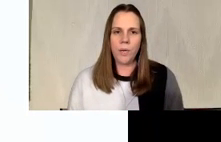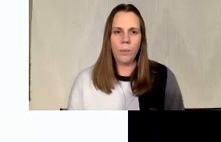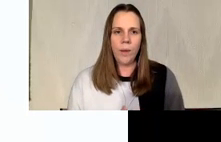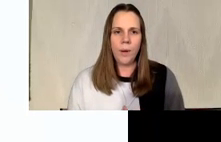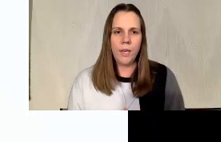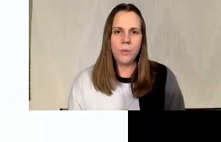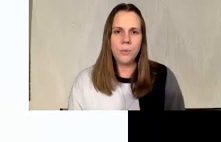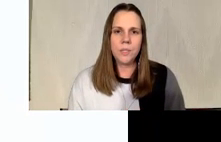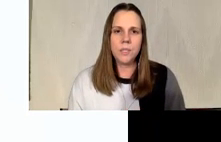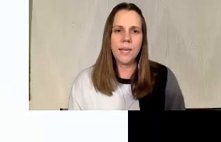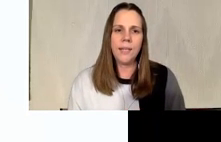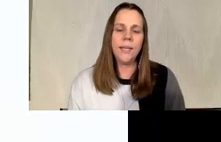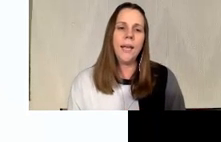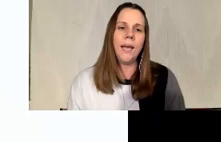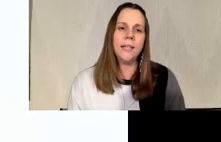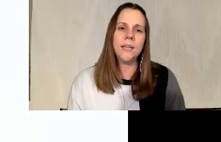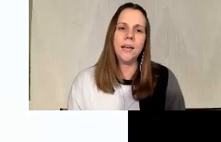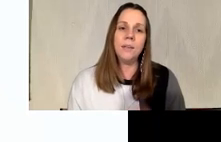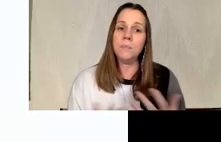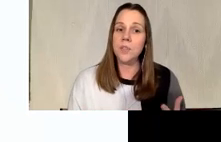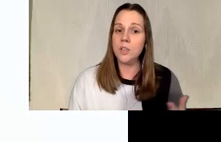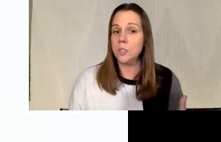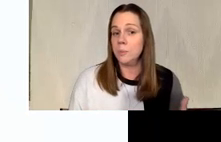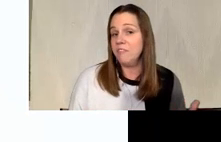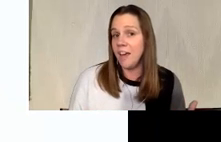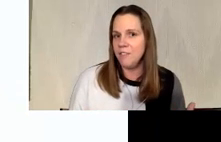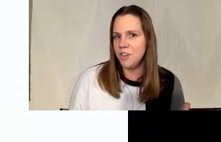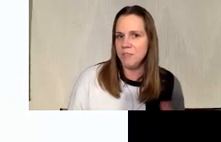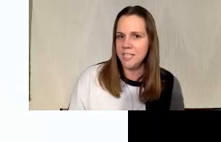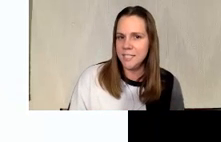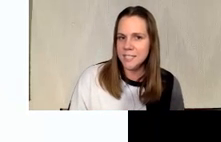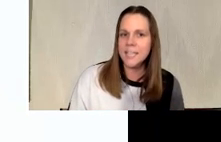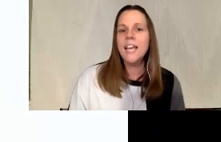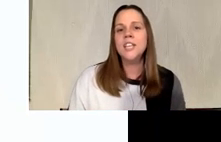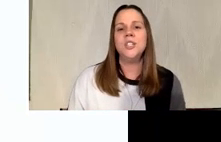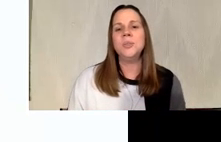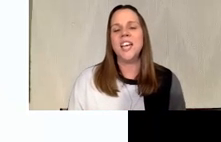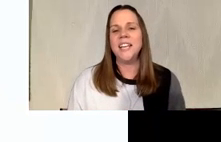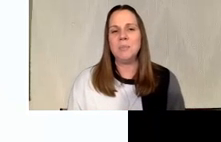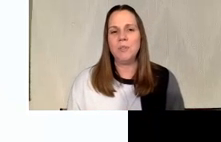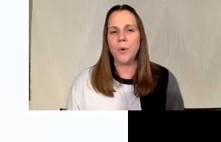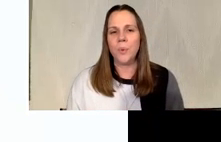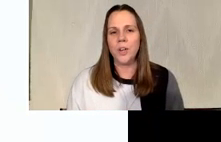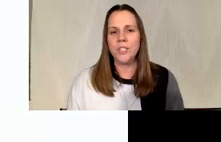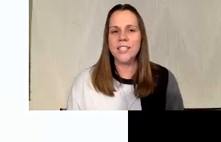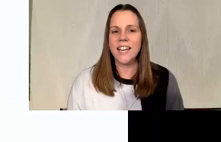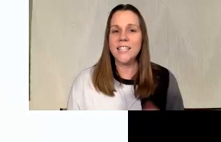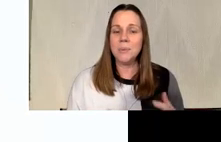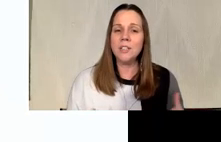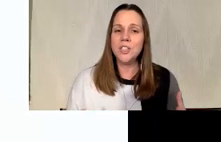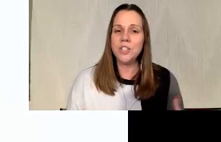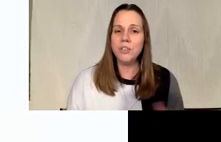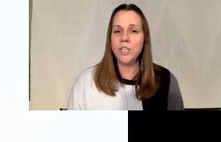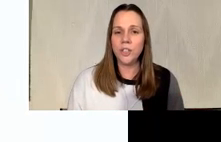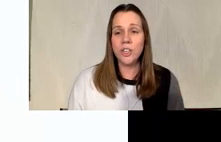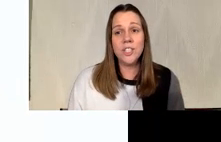the point? Why would I use sign? And here are 5 good reasons to use signs before words.